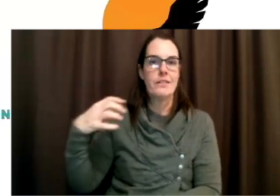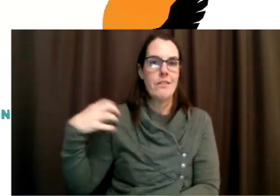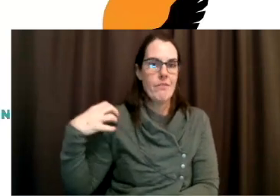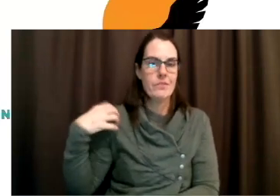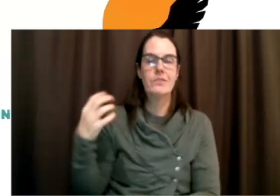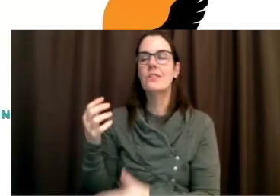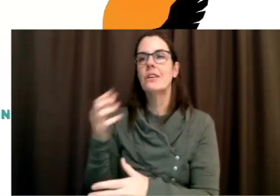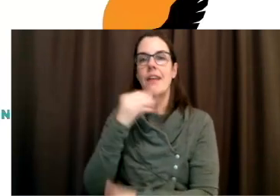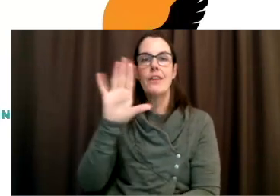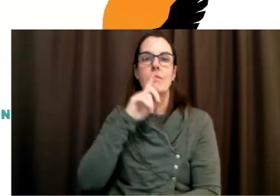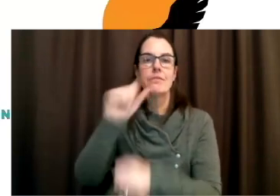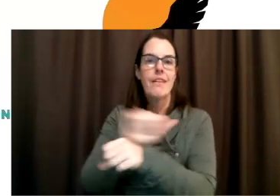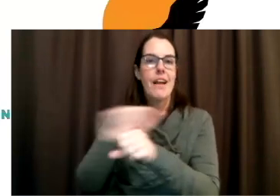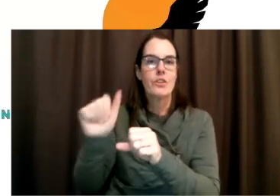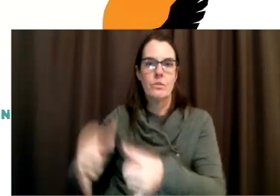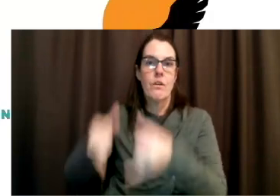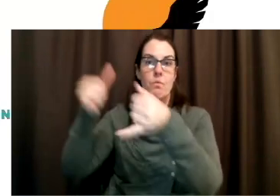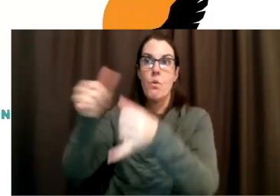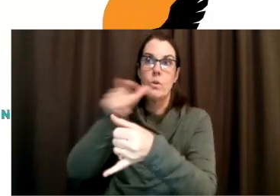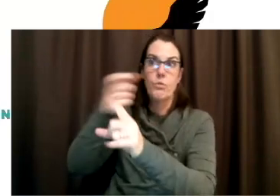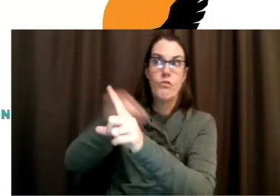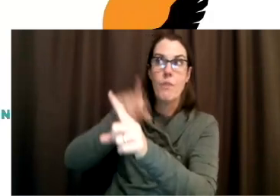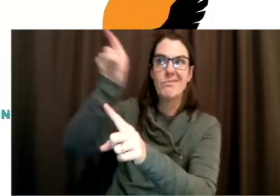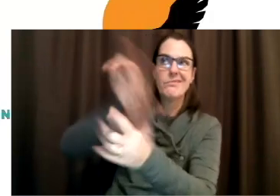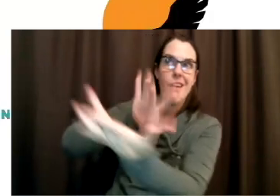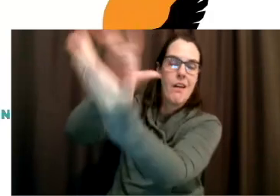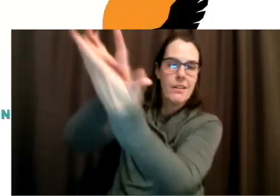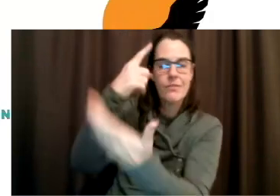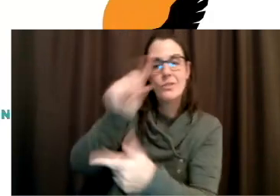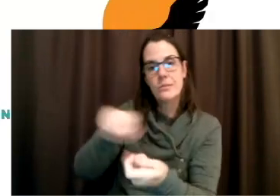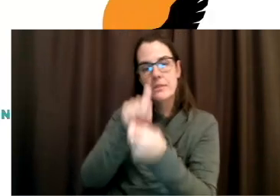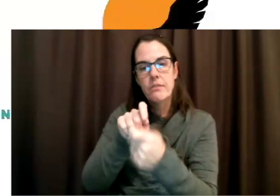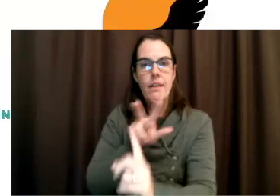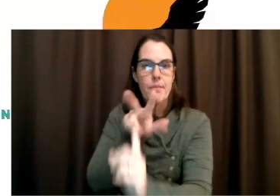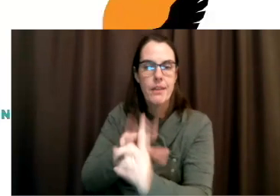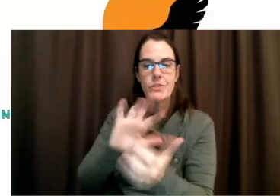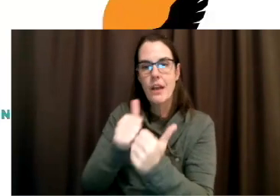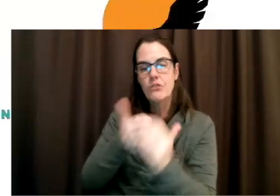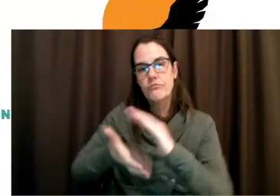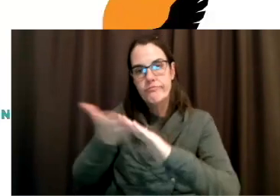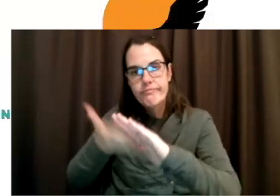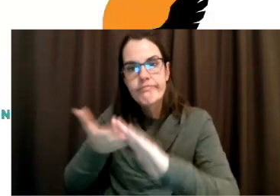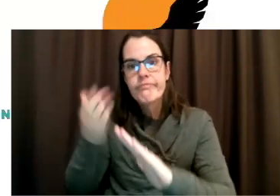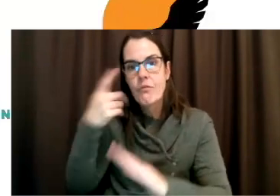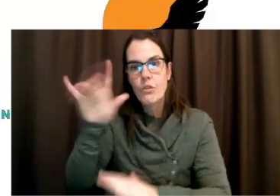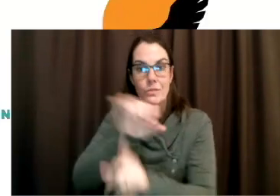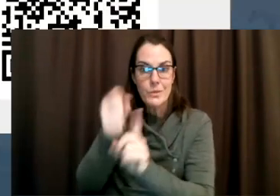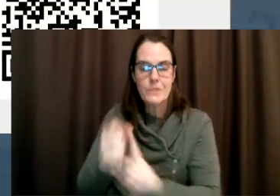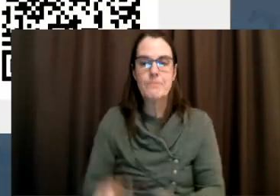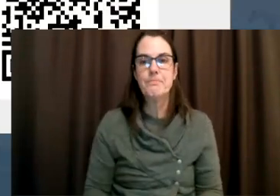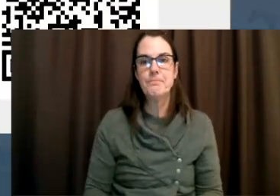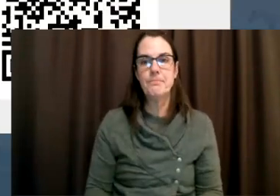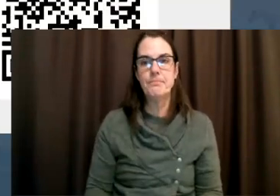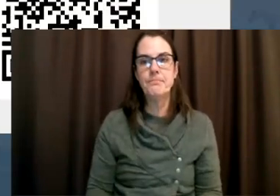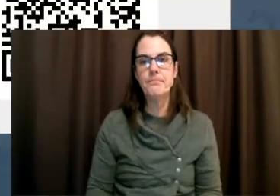your actual award for specific applications and implications for your situation. Next slide.